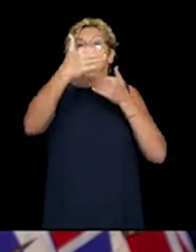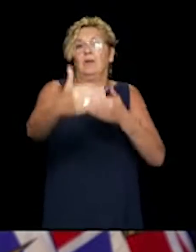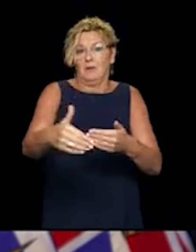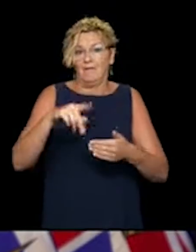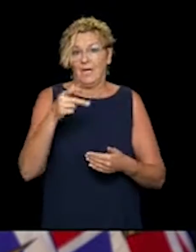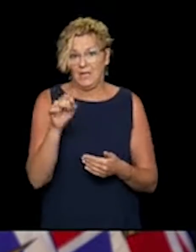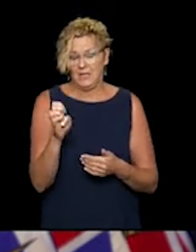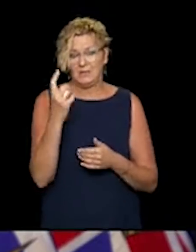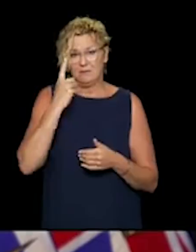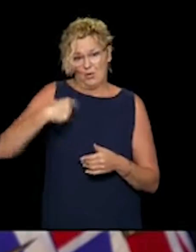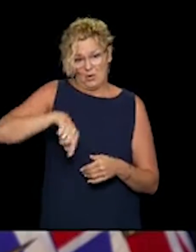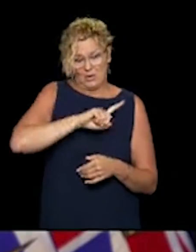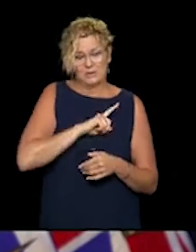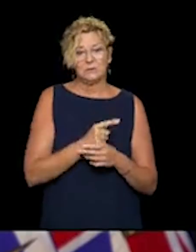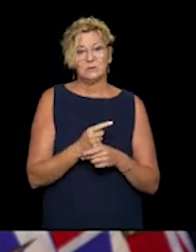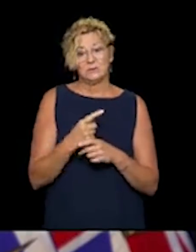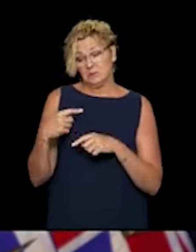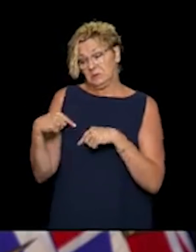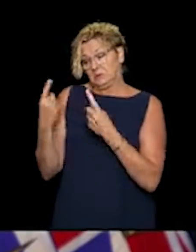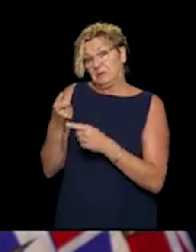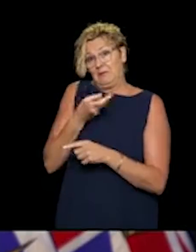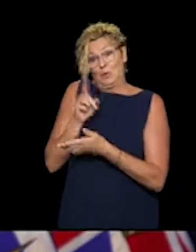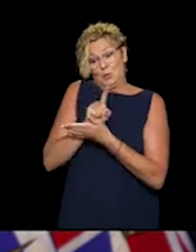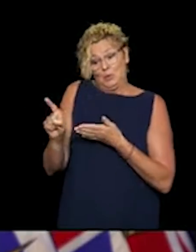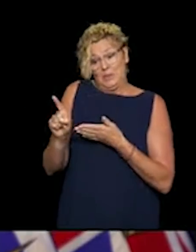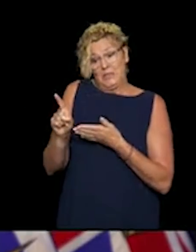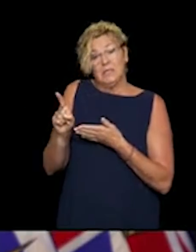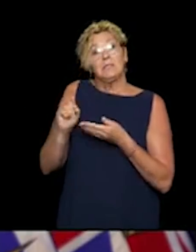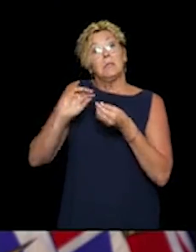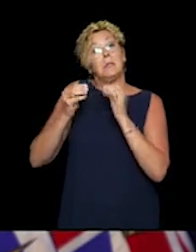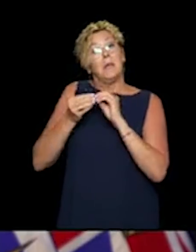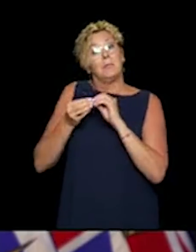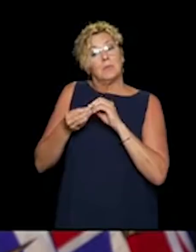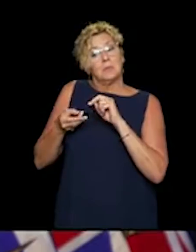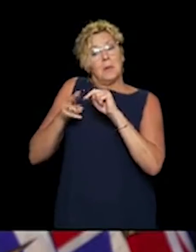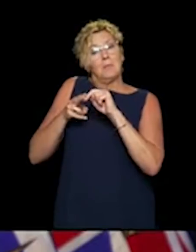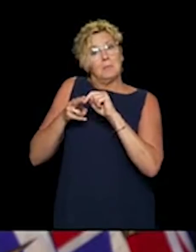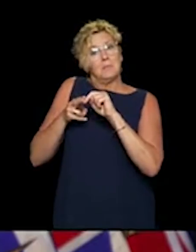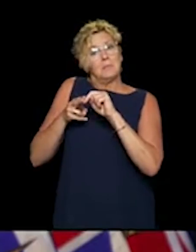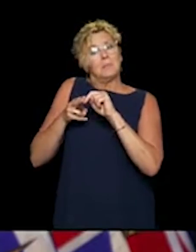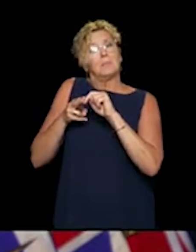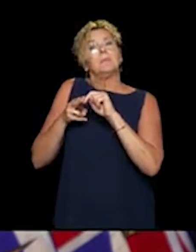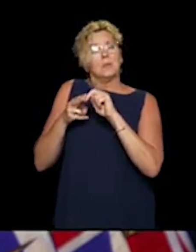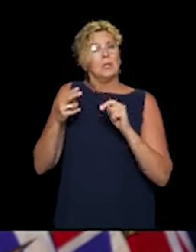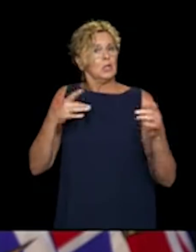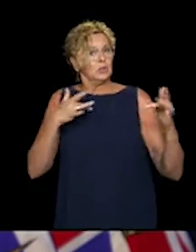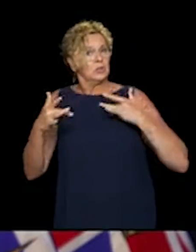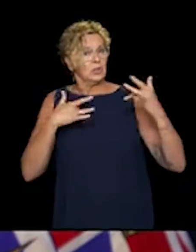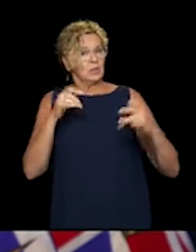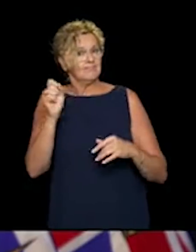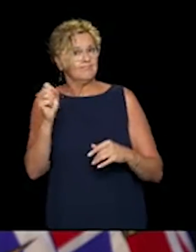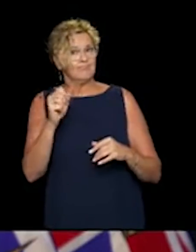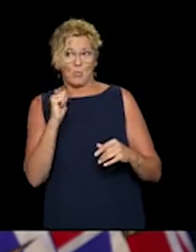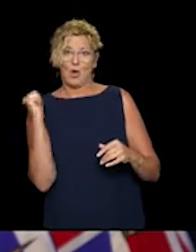our BC COVID-19 pandemic. The increase in the number of new cases that we have seen over the past few weeks